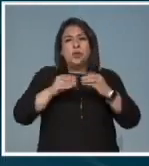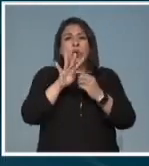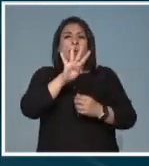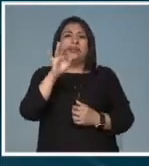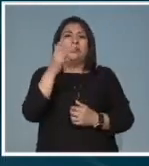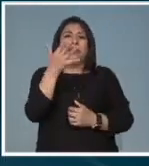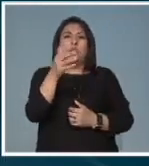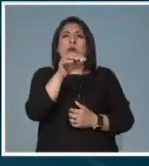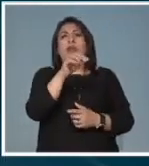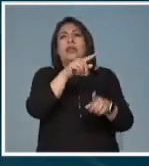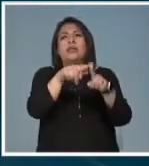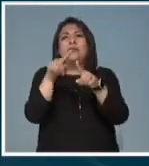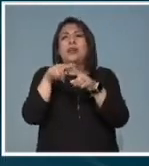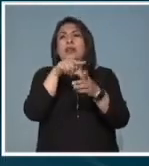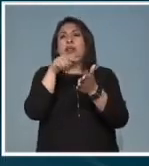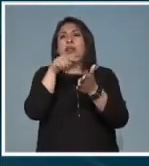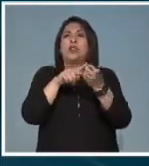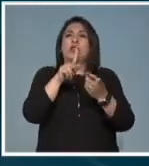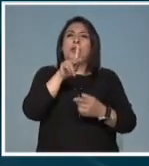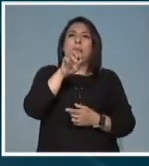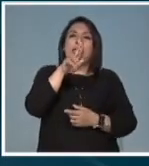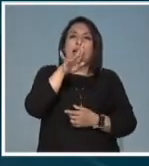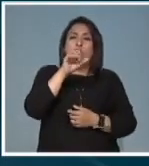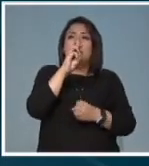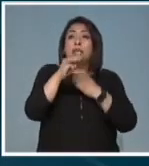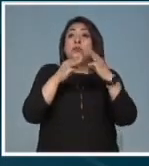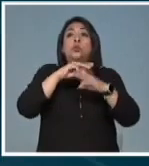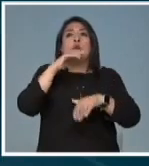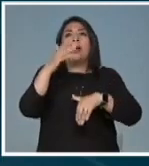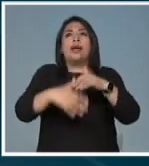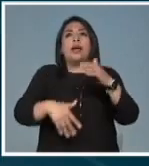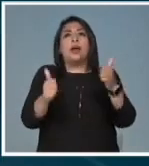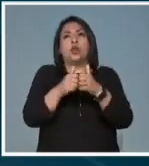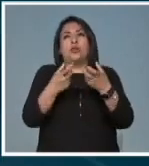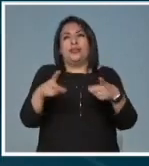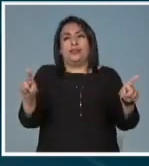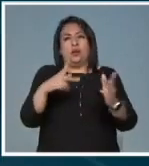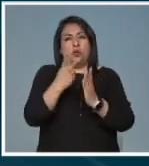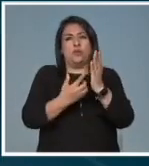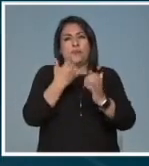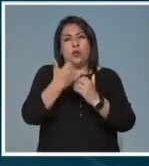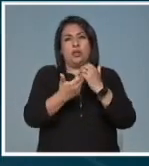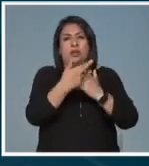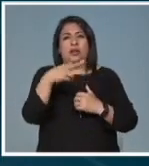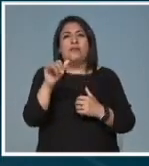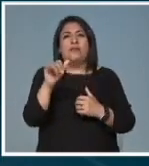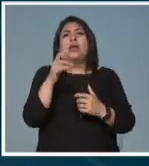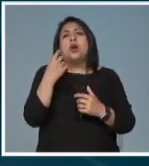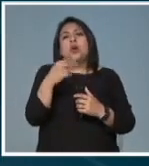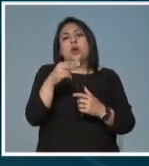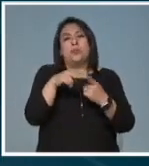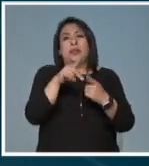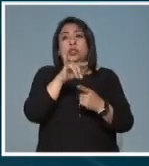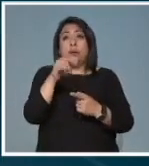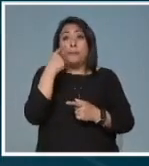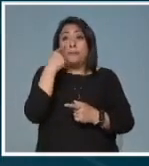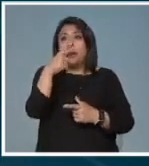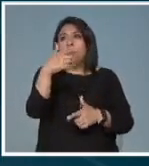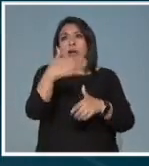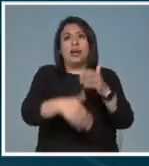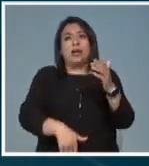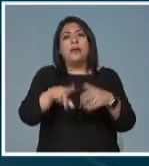obras provenientes de distintas pinacotecas del mundo, culmina con el desarrollo del proyecto gráfico denominado Isotype, y se podrá ver